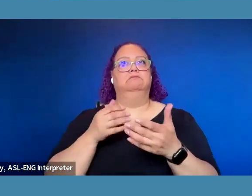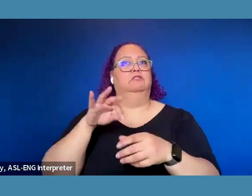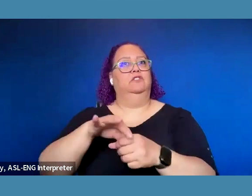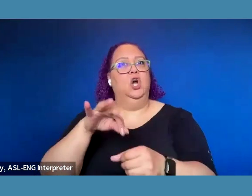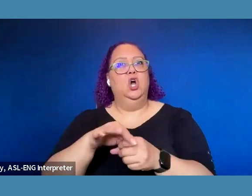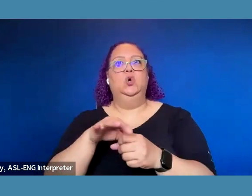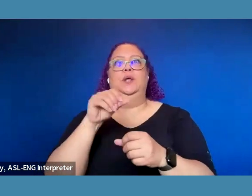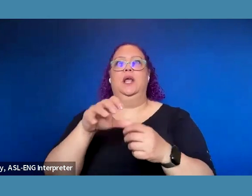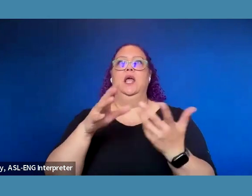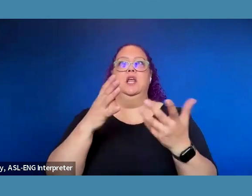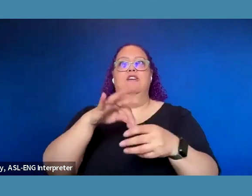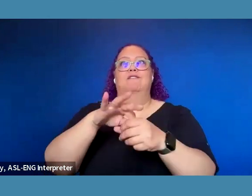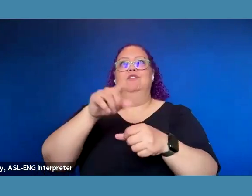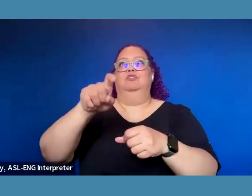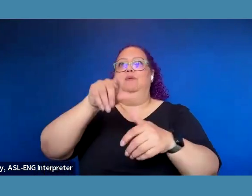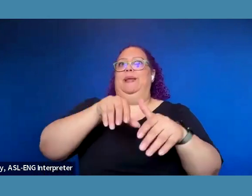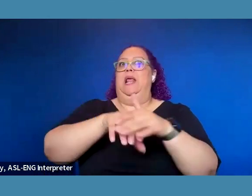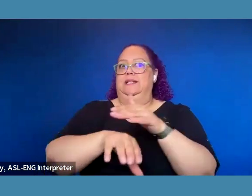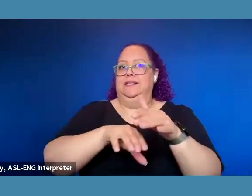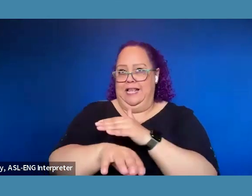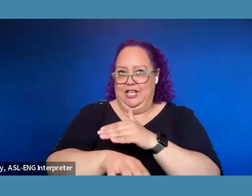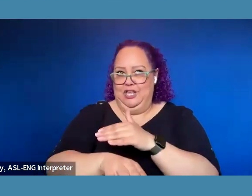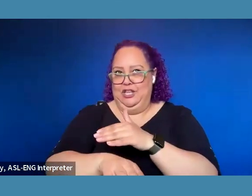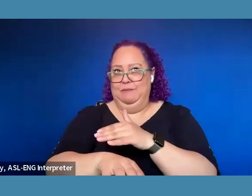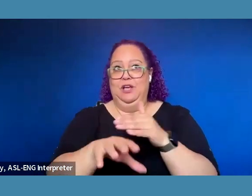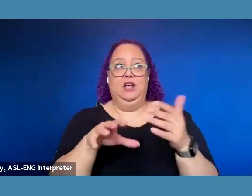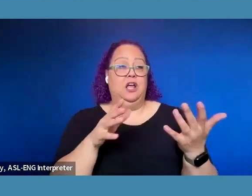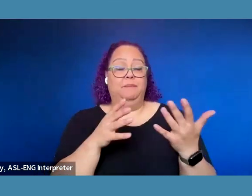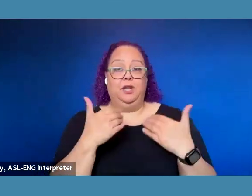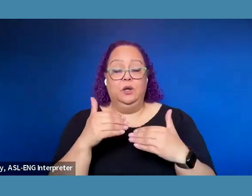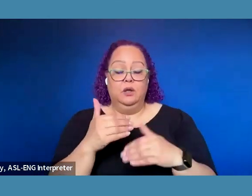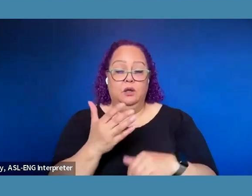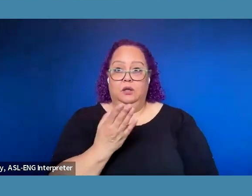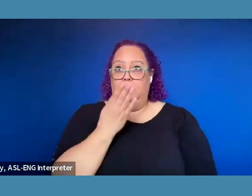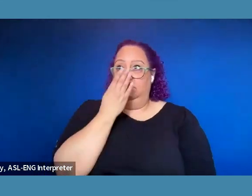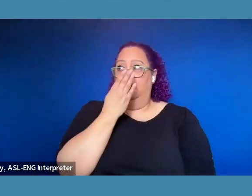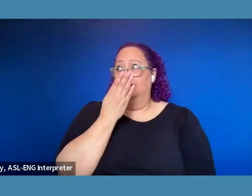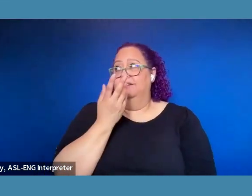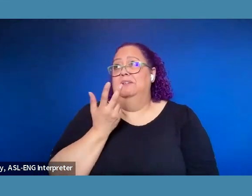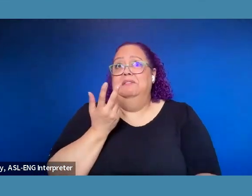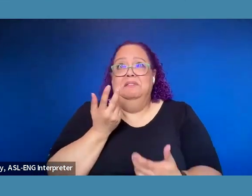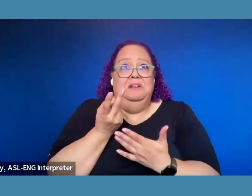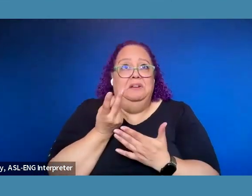approach the election in just a couple of weeks, honestly.